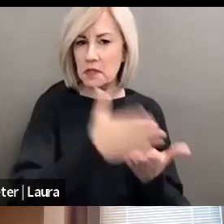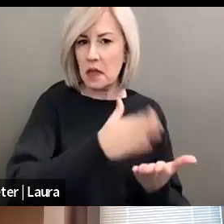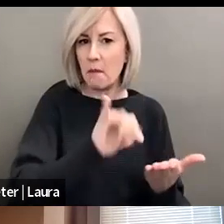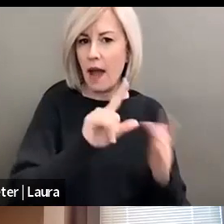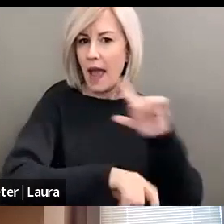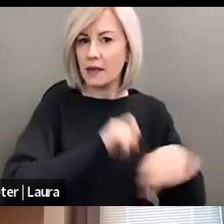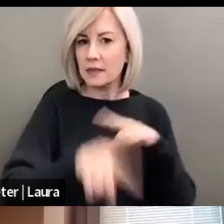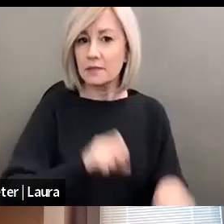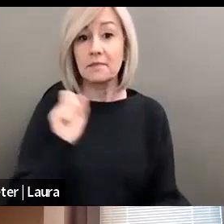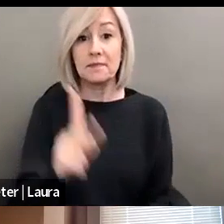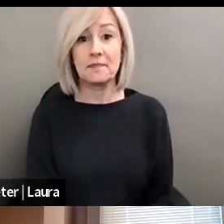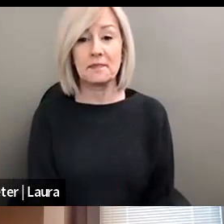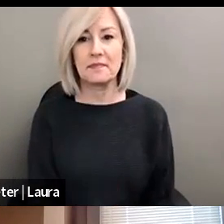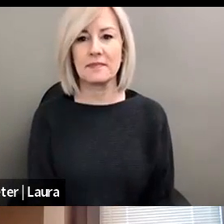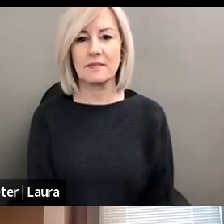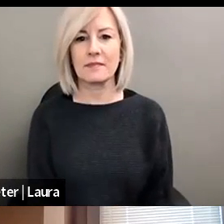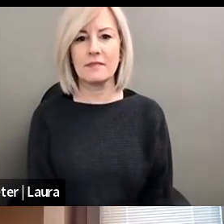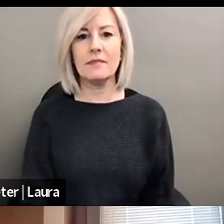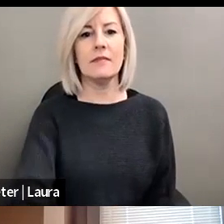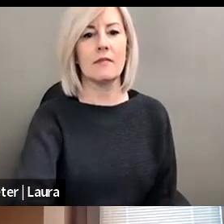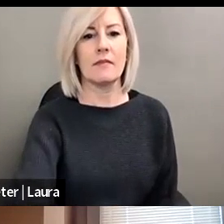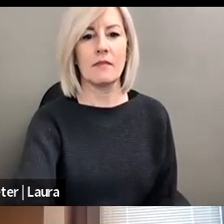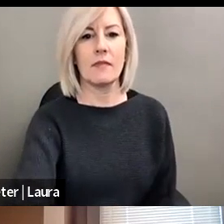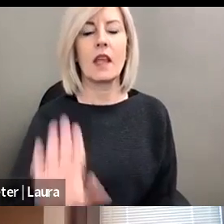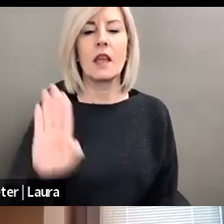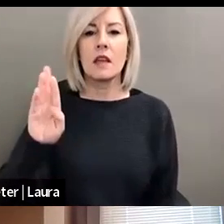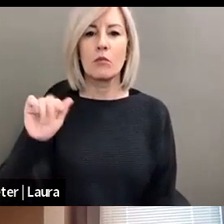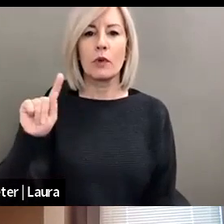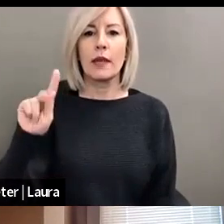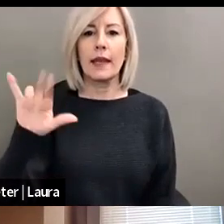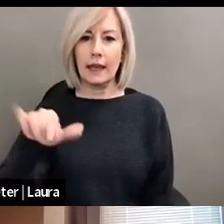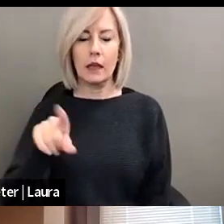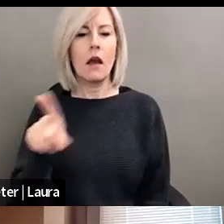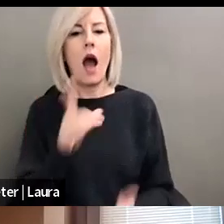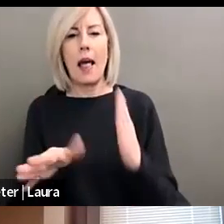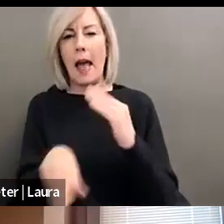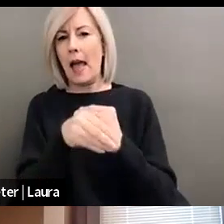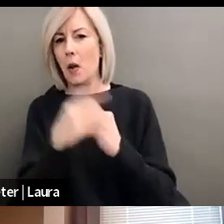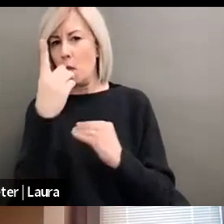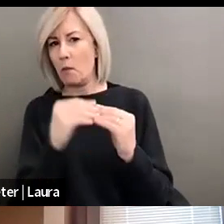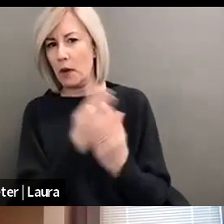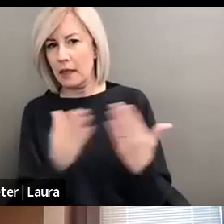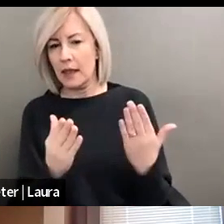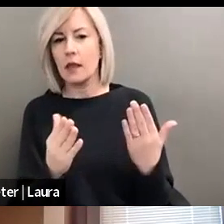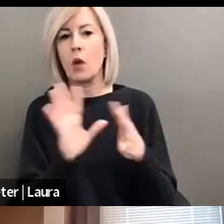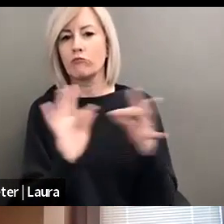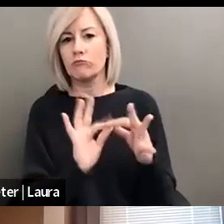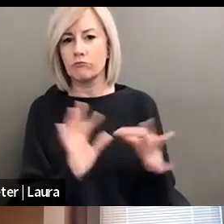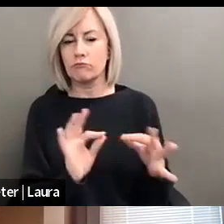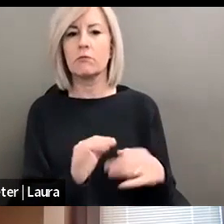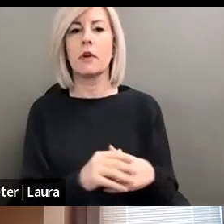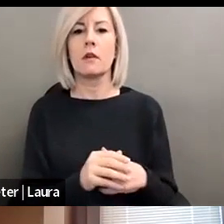So I will add one more thing to both what Rochelle and Andy spoke about.